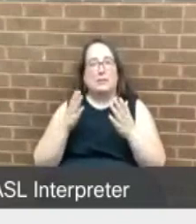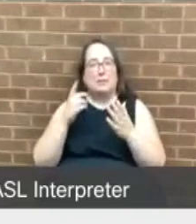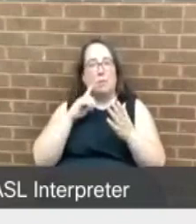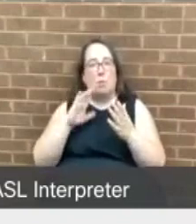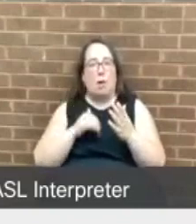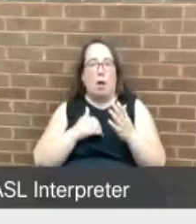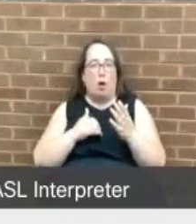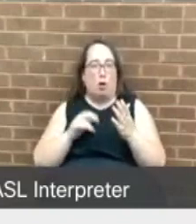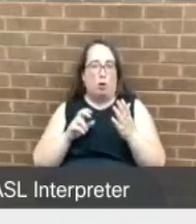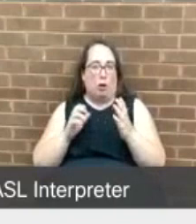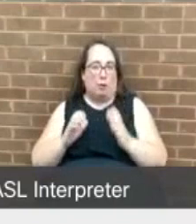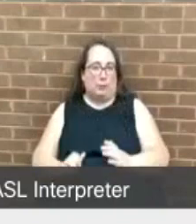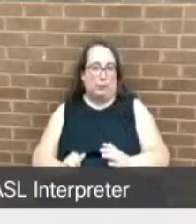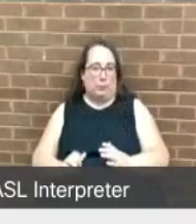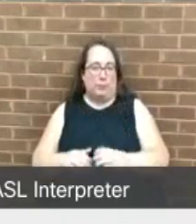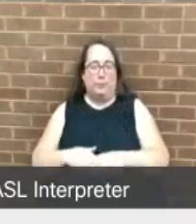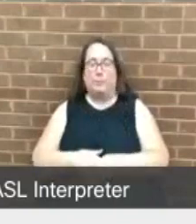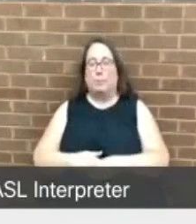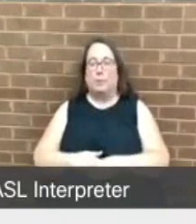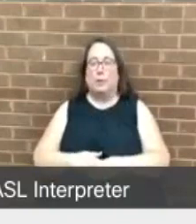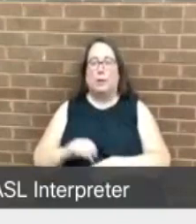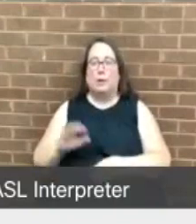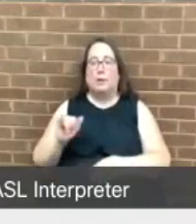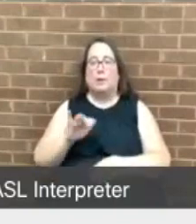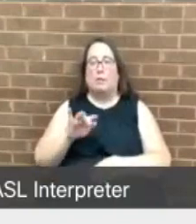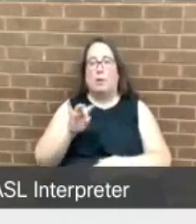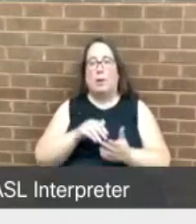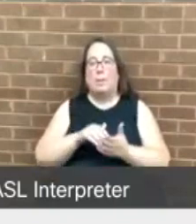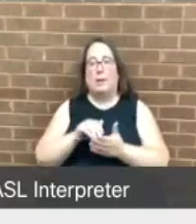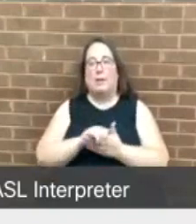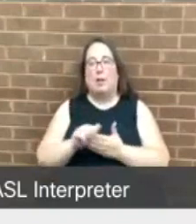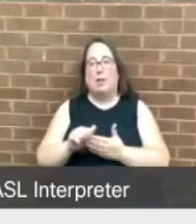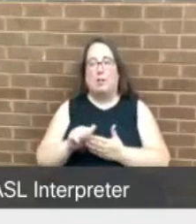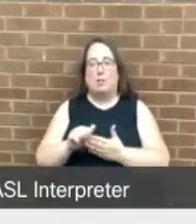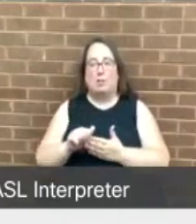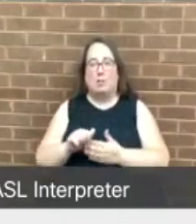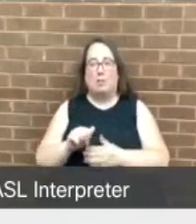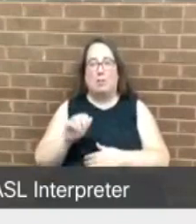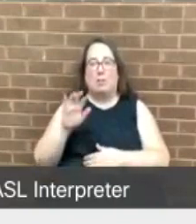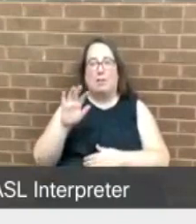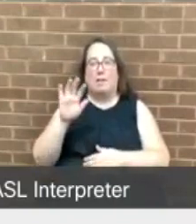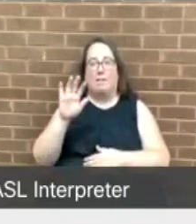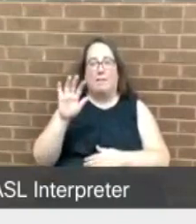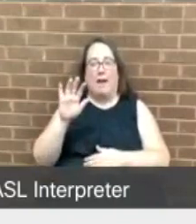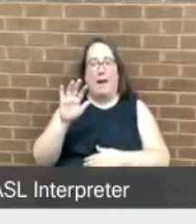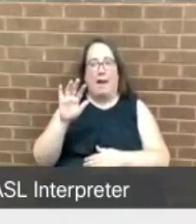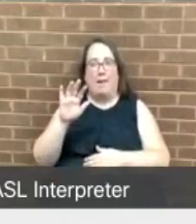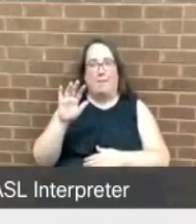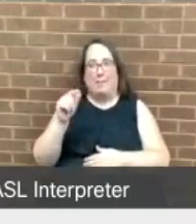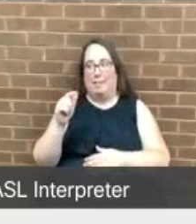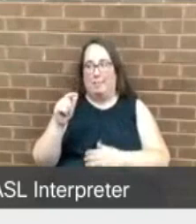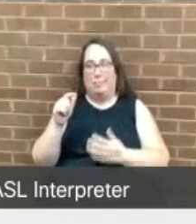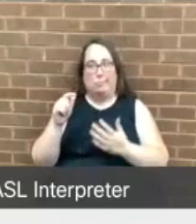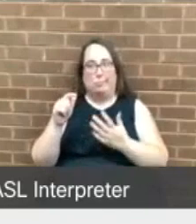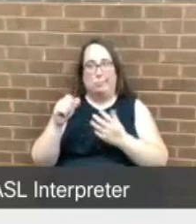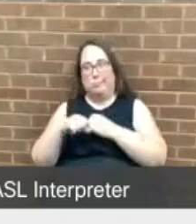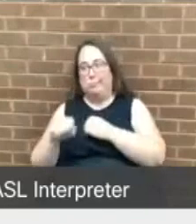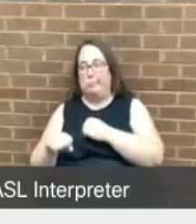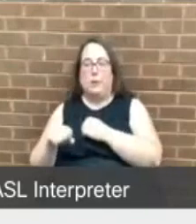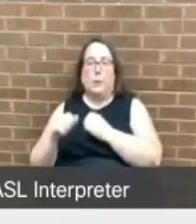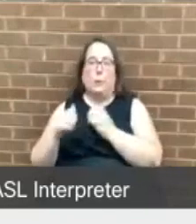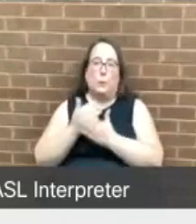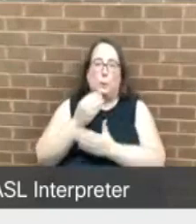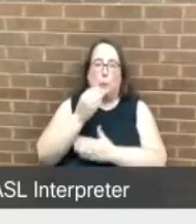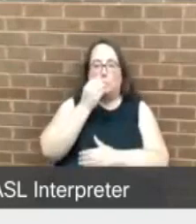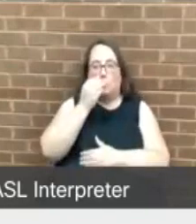passengers. Like the $48 million five-gate extension of Concourse A that offers new food and retail